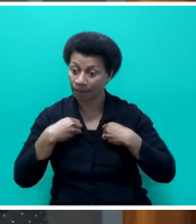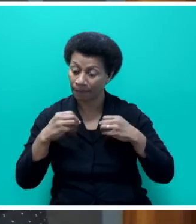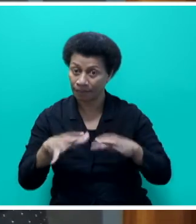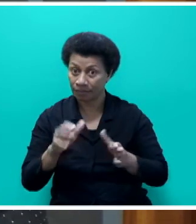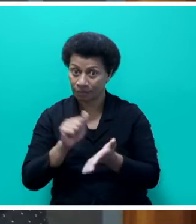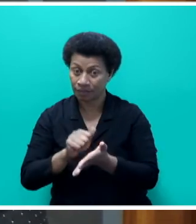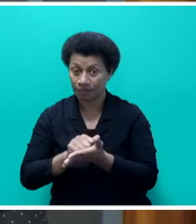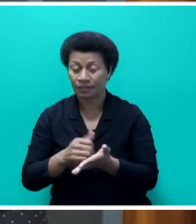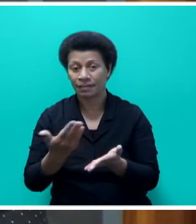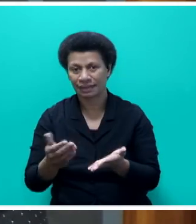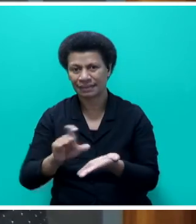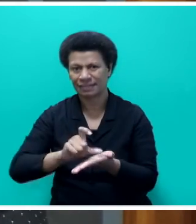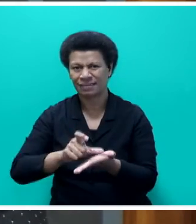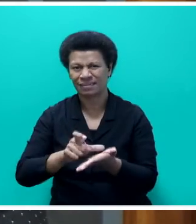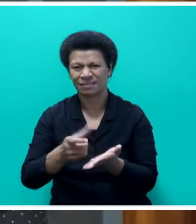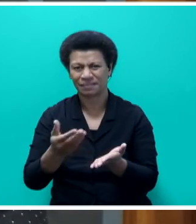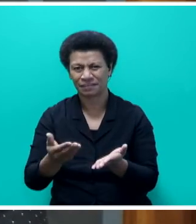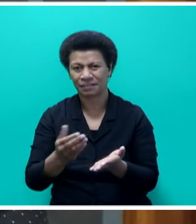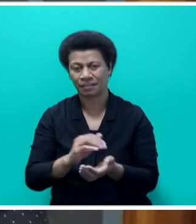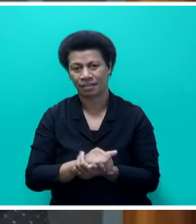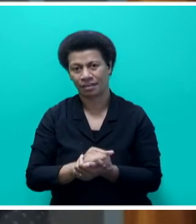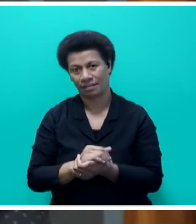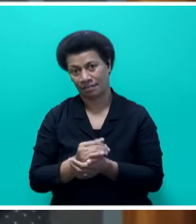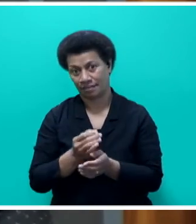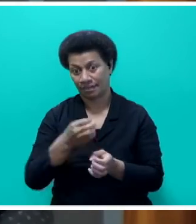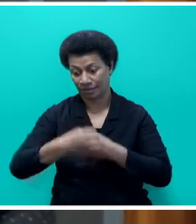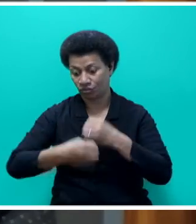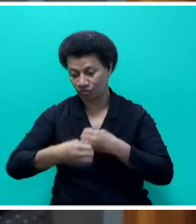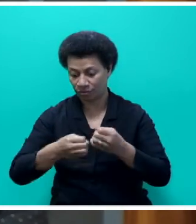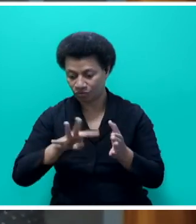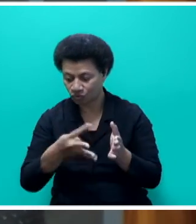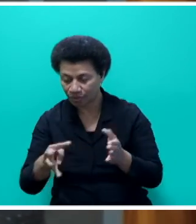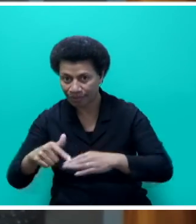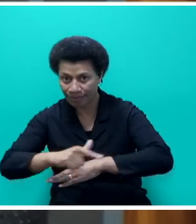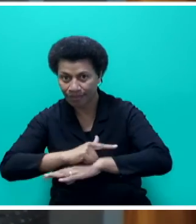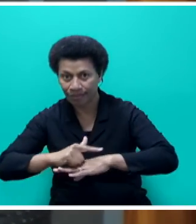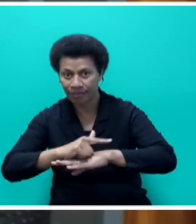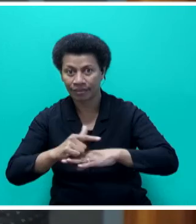in the next financial year. We also had to rejig some issues around there because of the